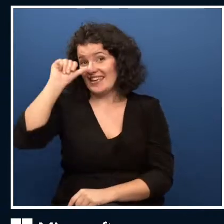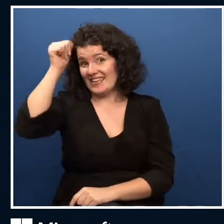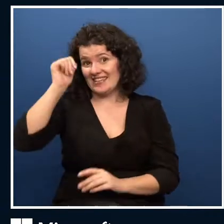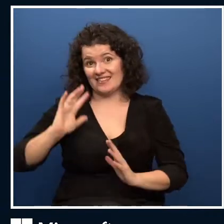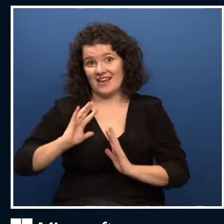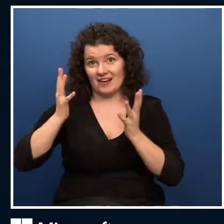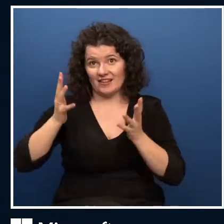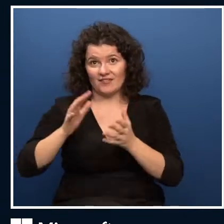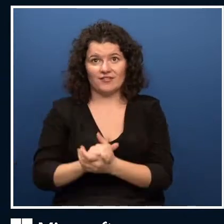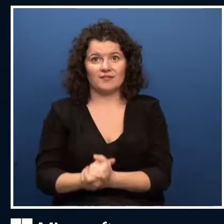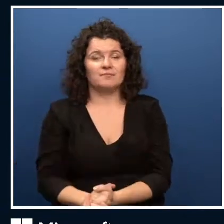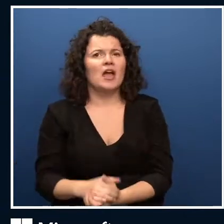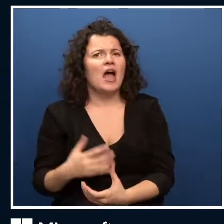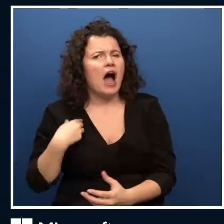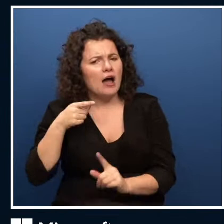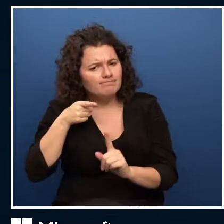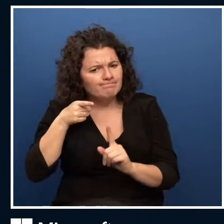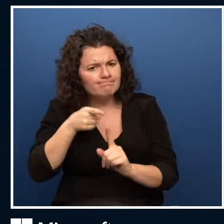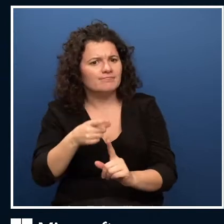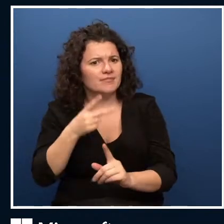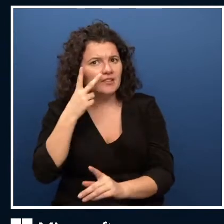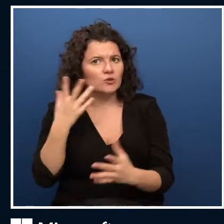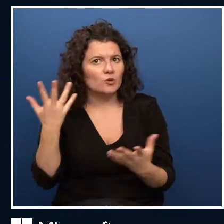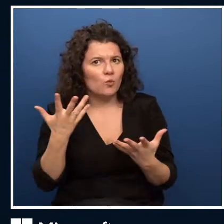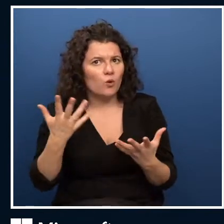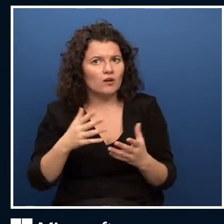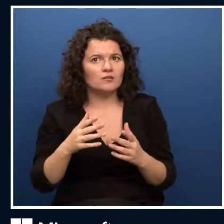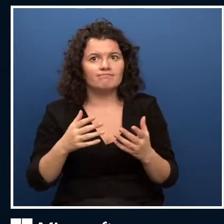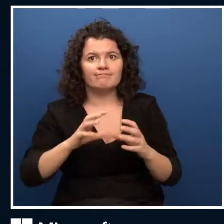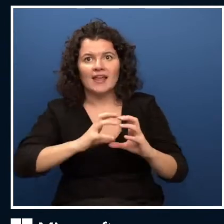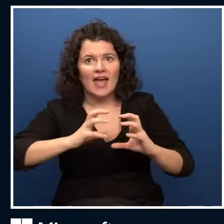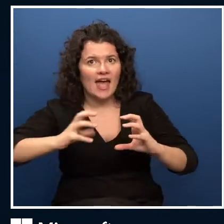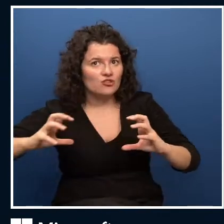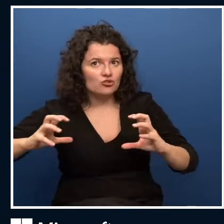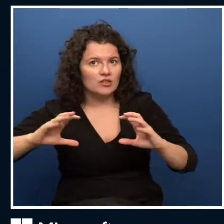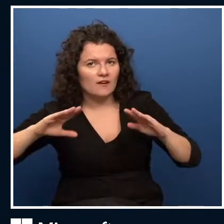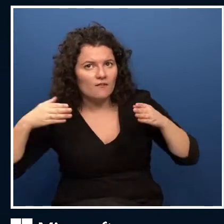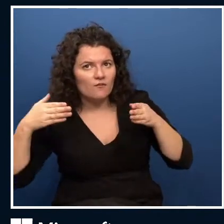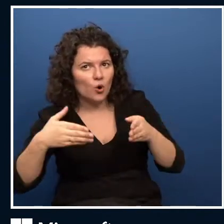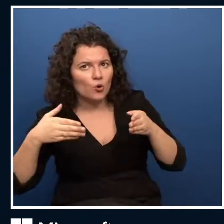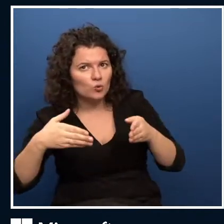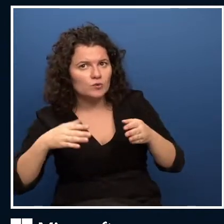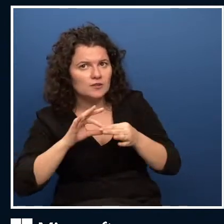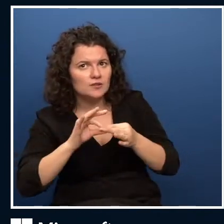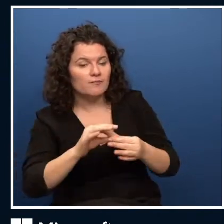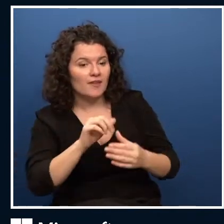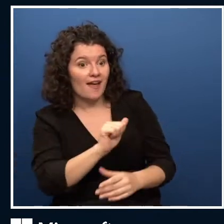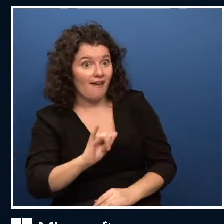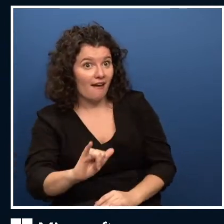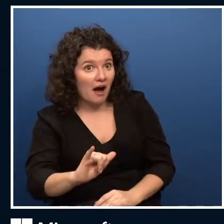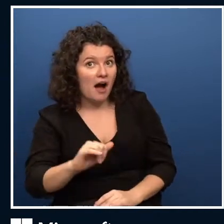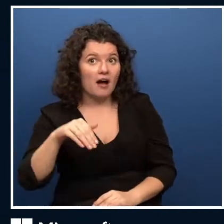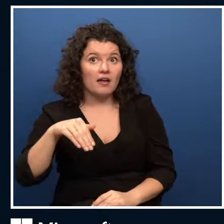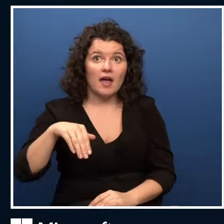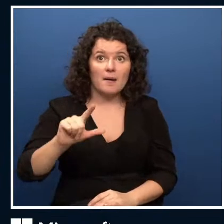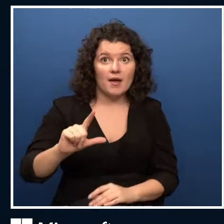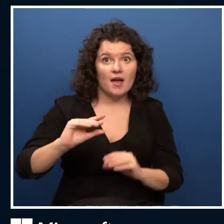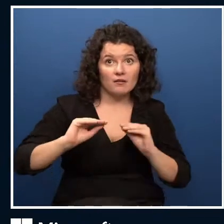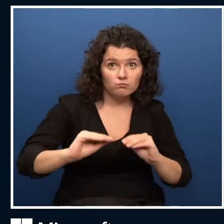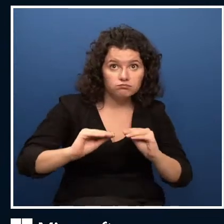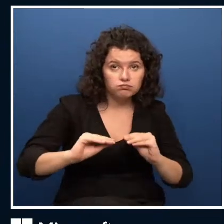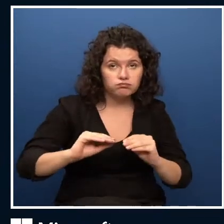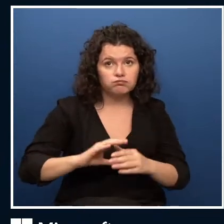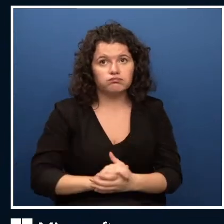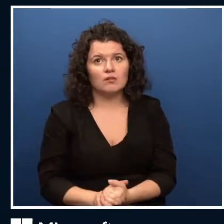like specifically towards software engineering, I have been focusing towards AI machine learning from second year or a little